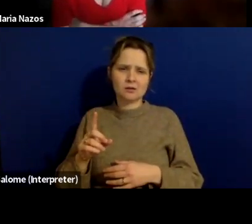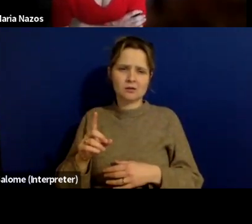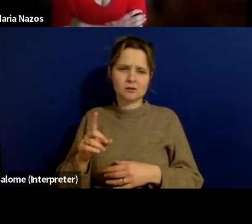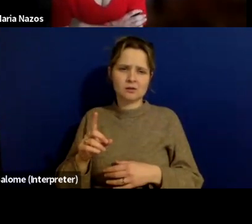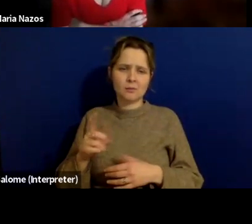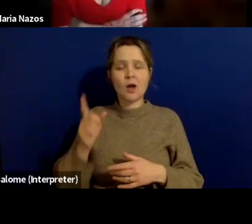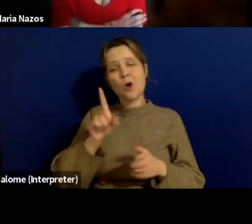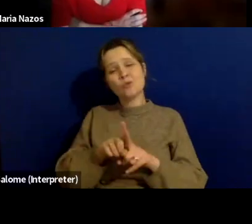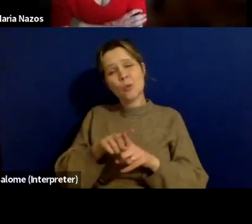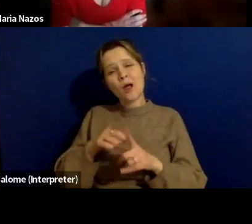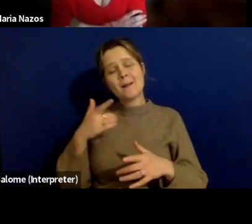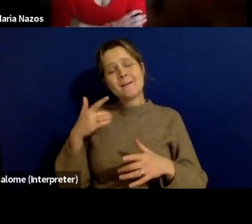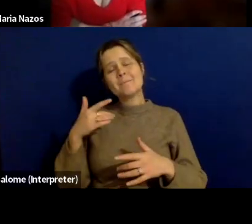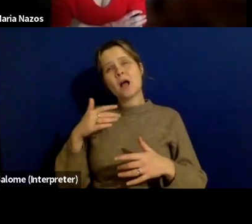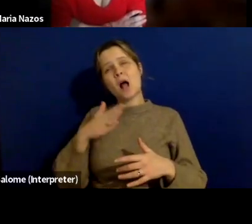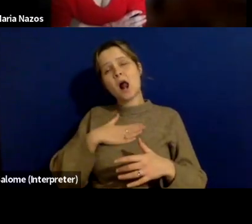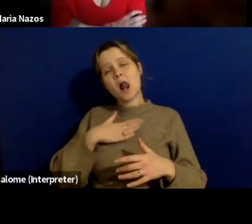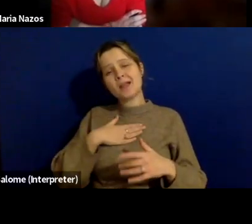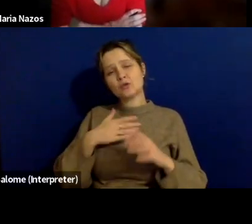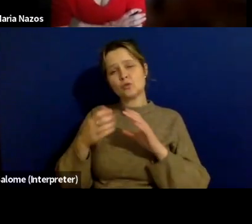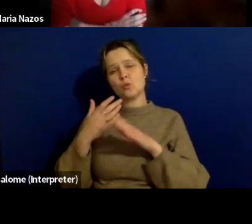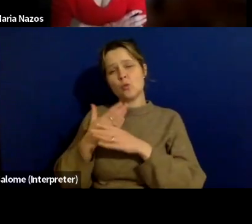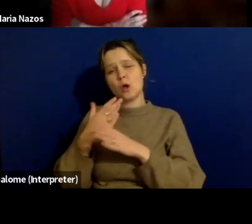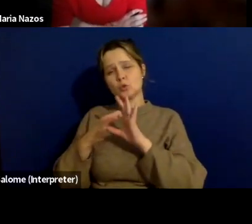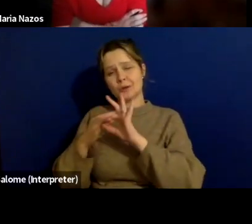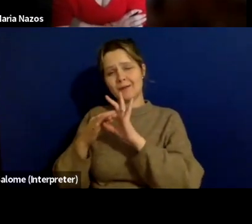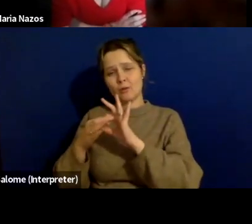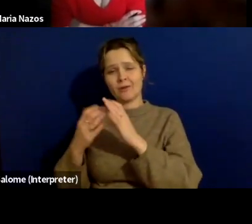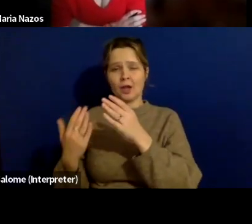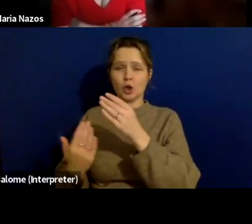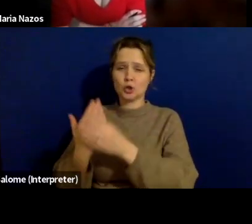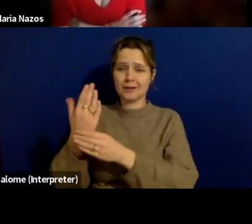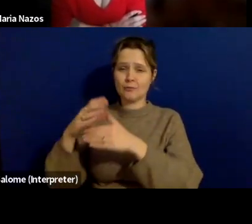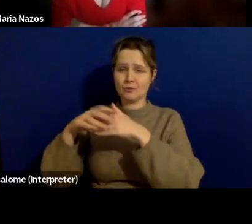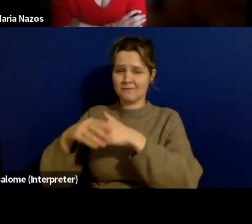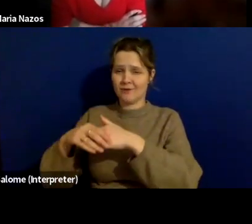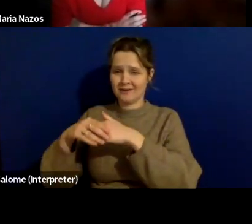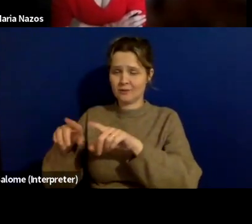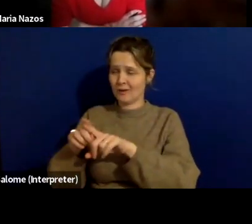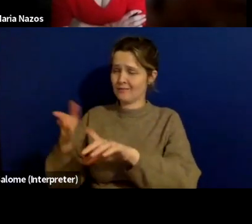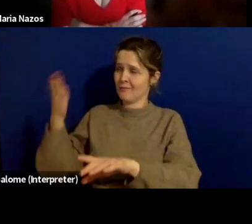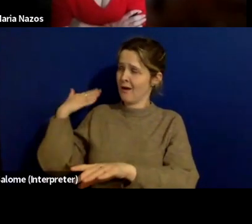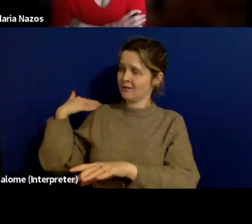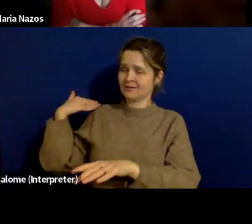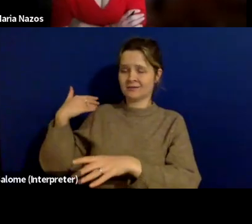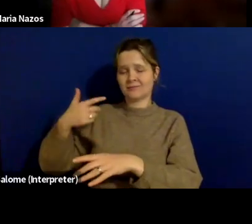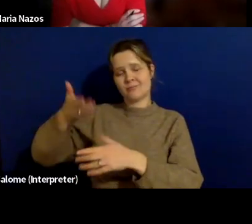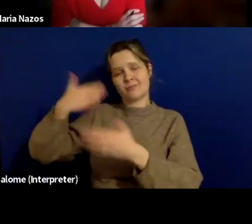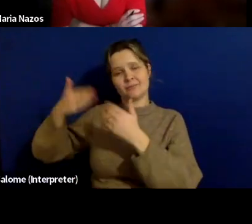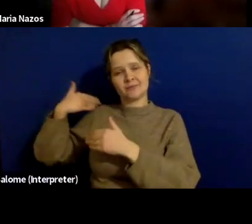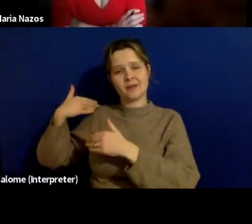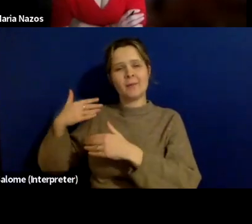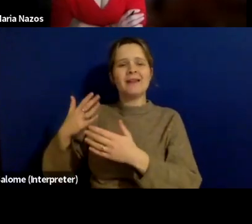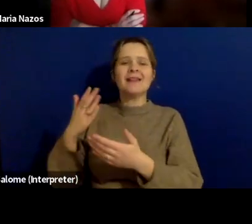also interacting with my contemporary friends, let's say, in this very difficult, I have